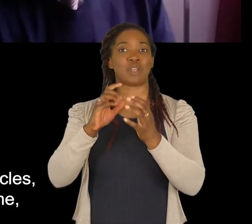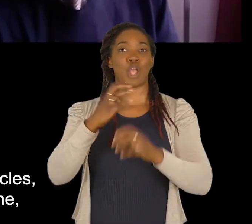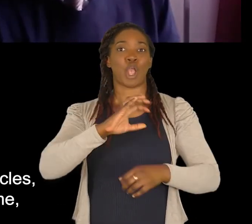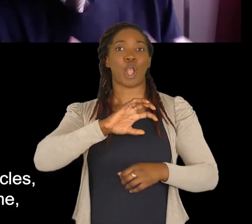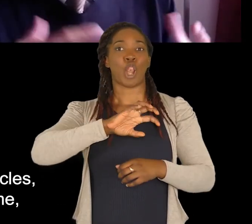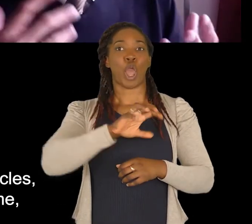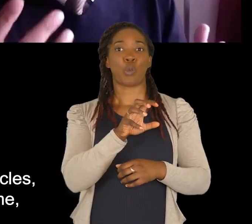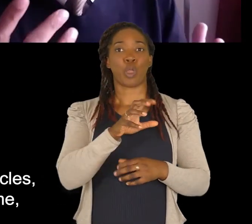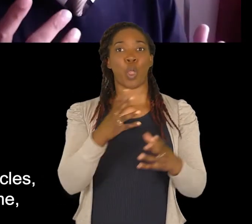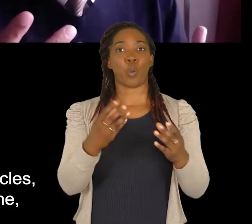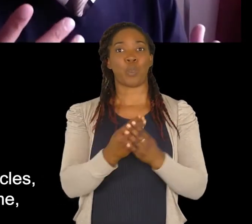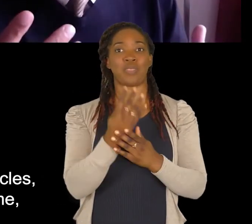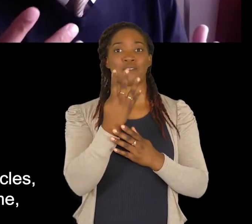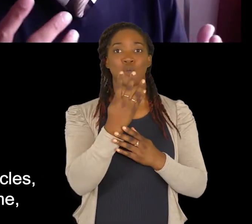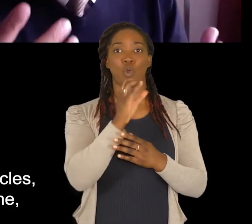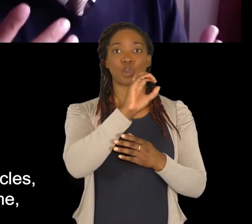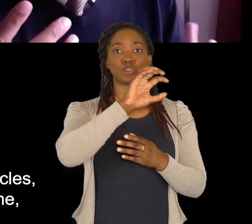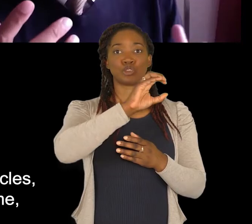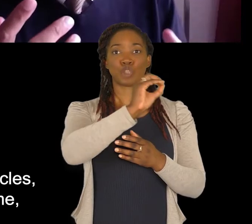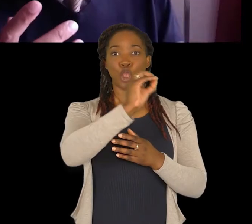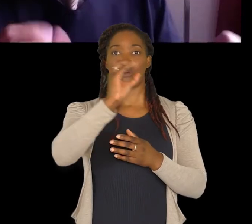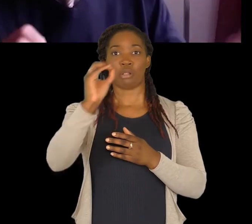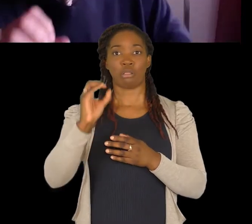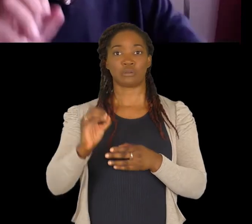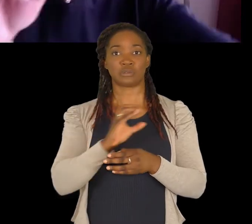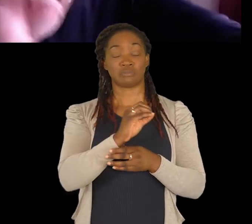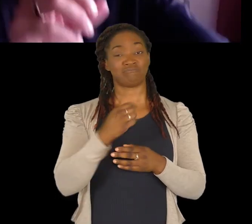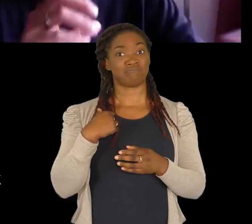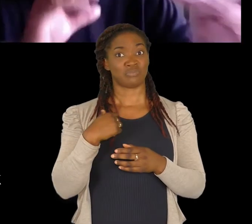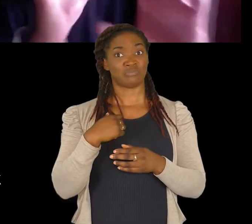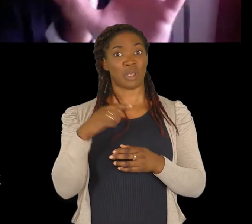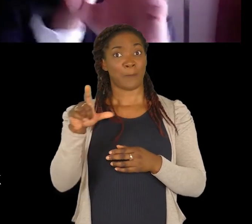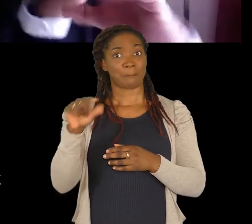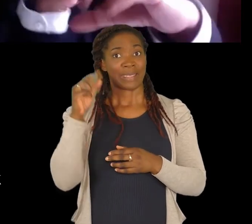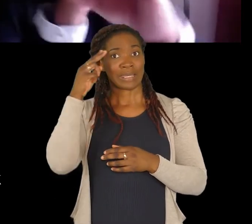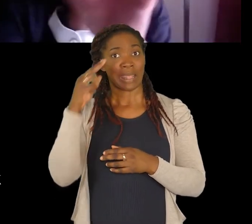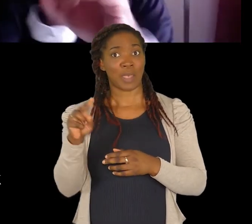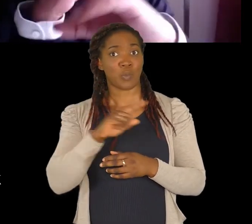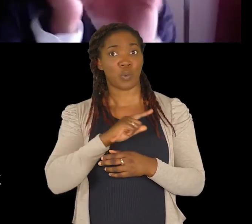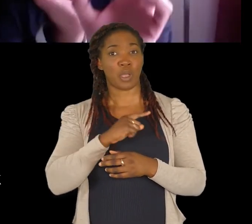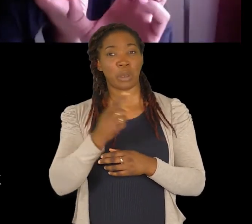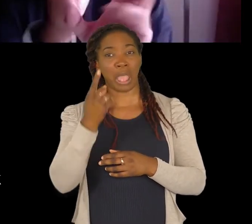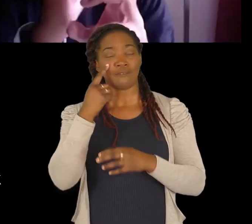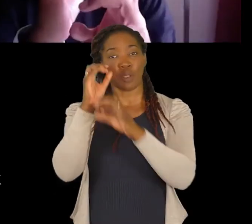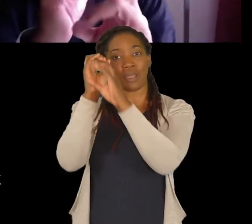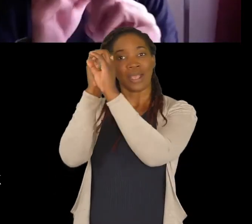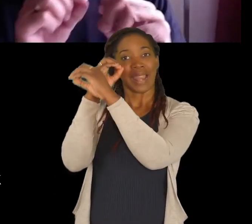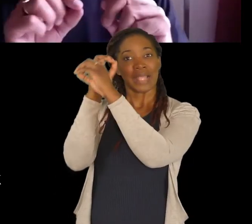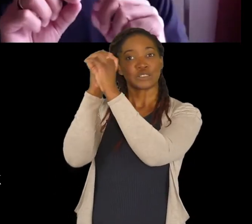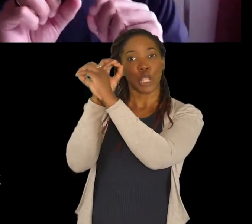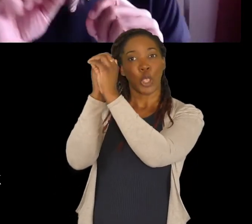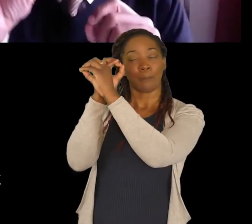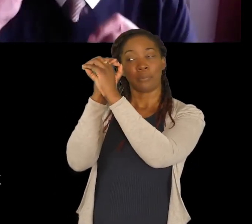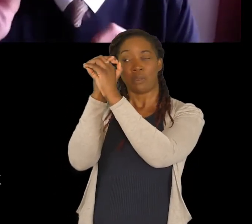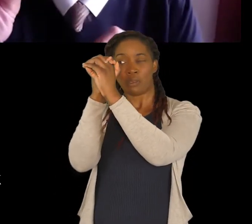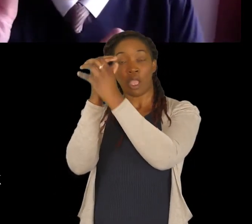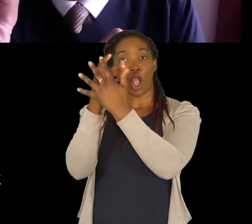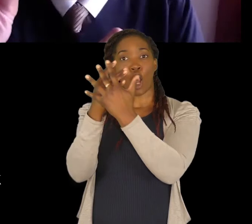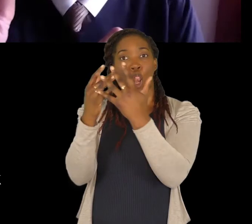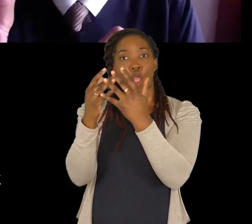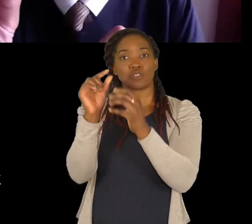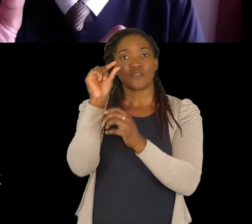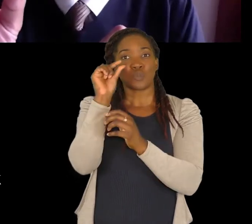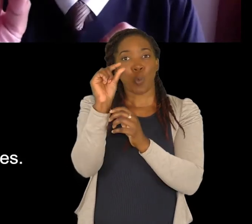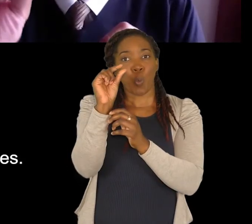right? Yes. The reason I picked Kaleidoscope as a name is because when you look at a kaleidoscope or you look through it, there's lots